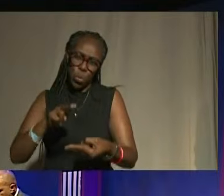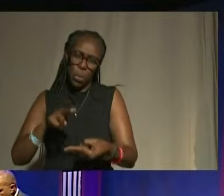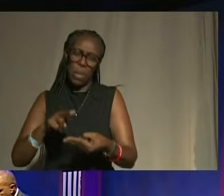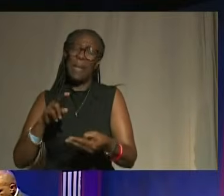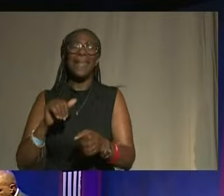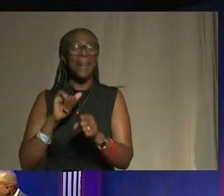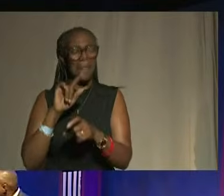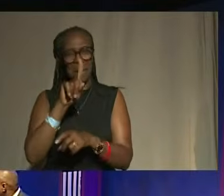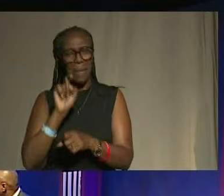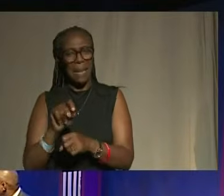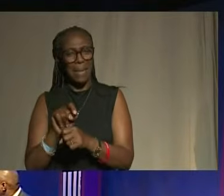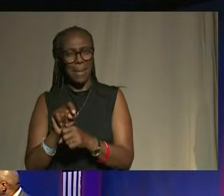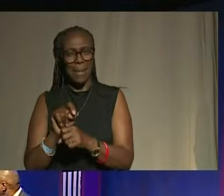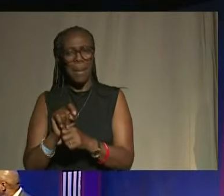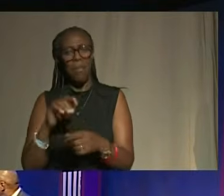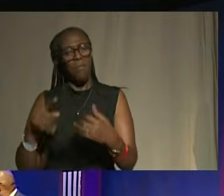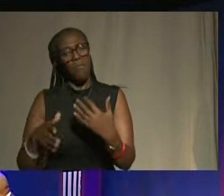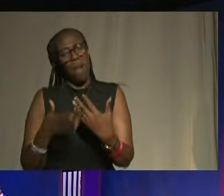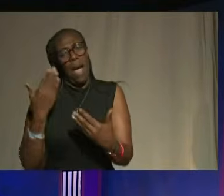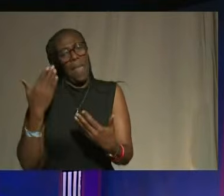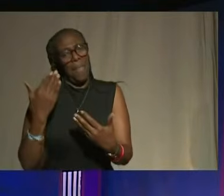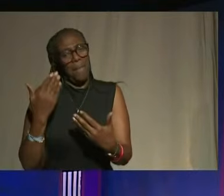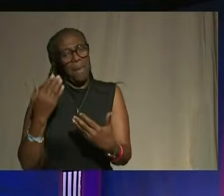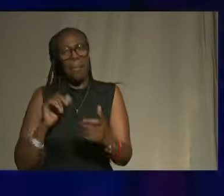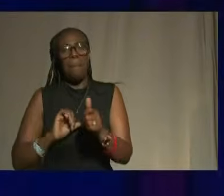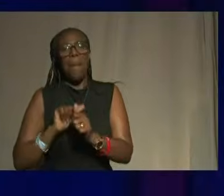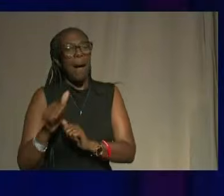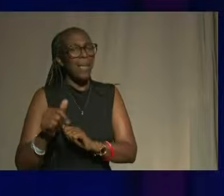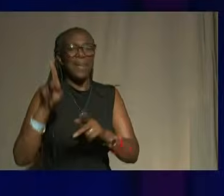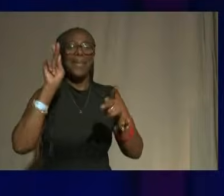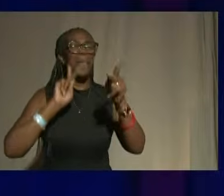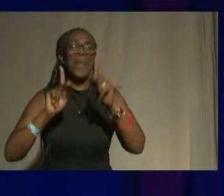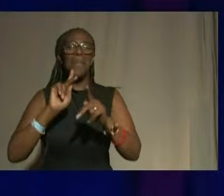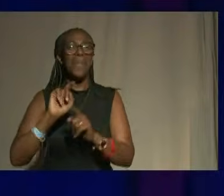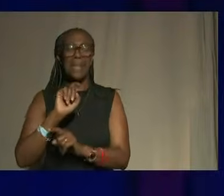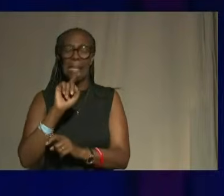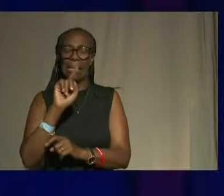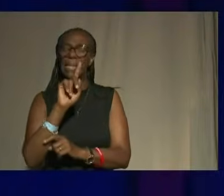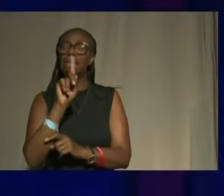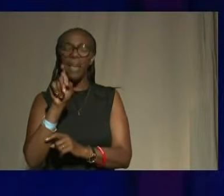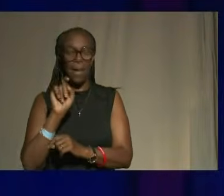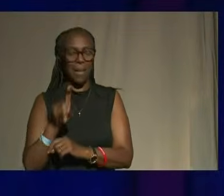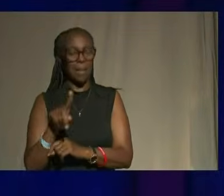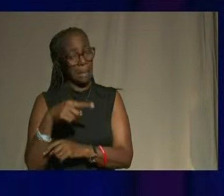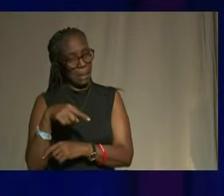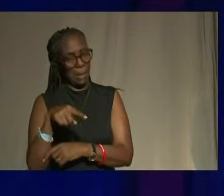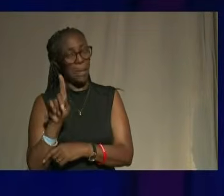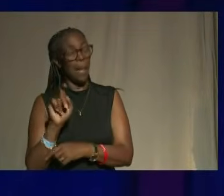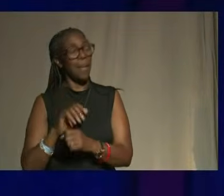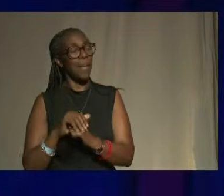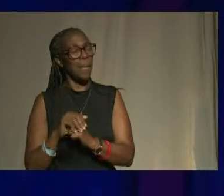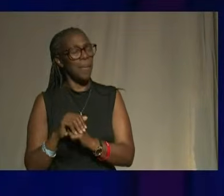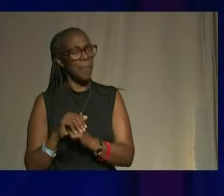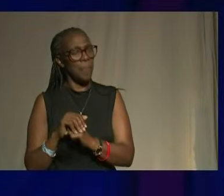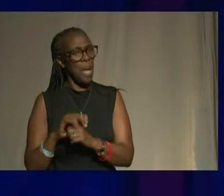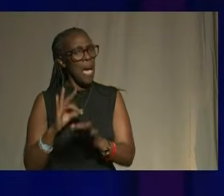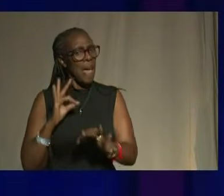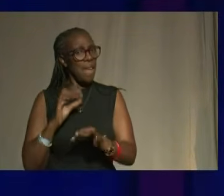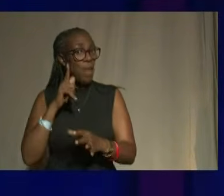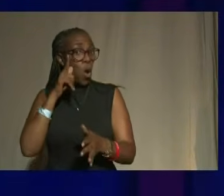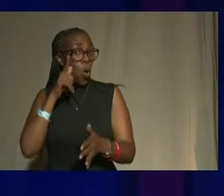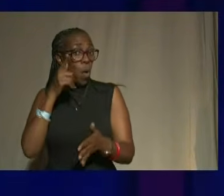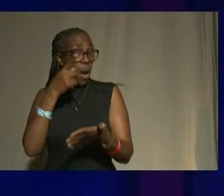test? We are passing the people's tests. If you look at what we have done, what we have